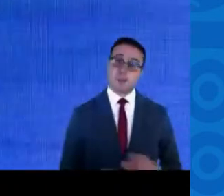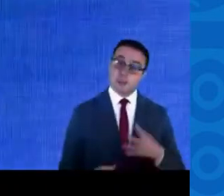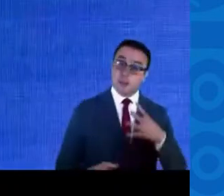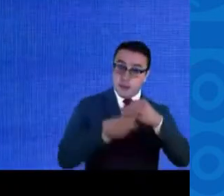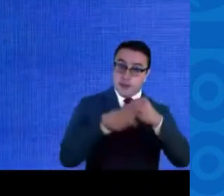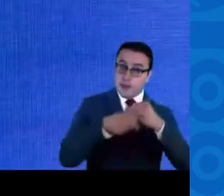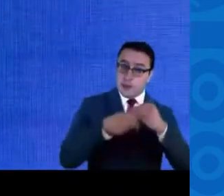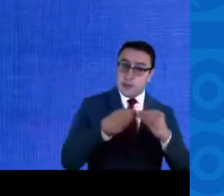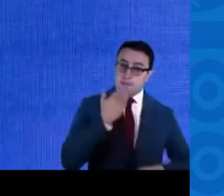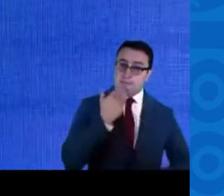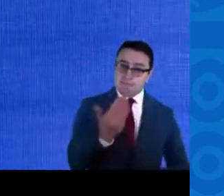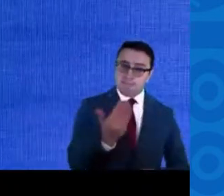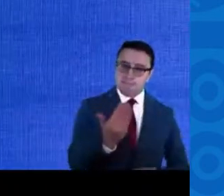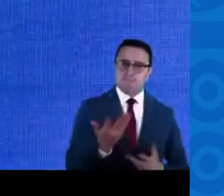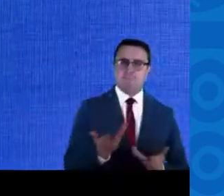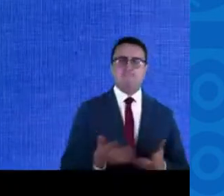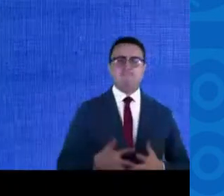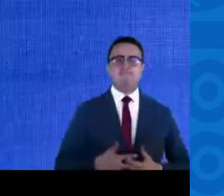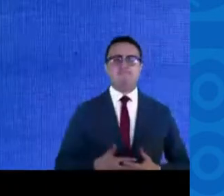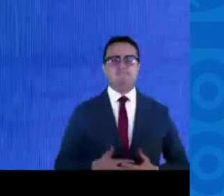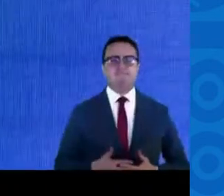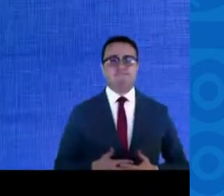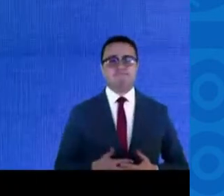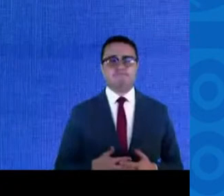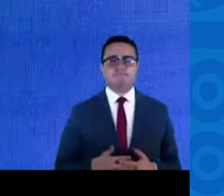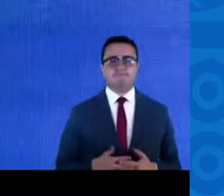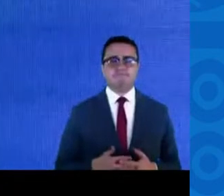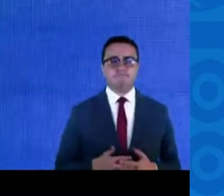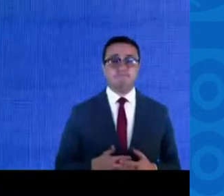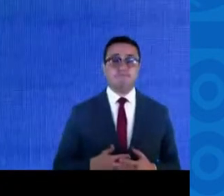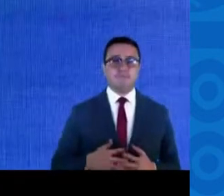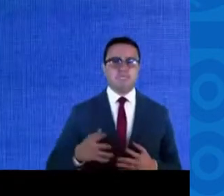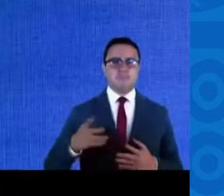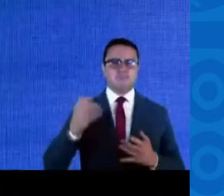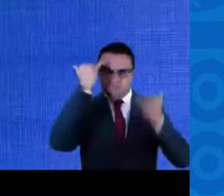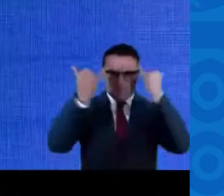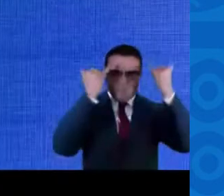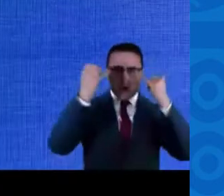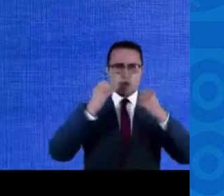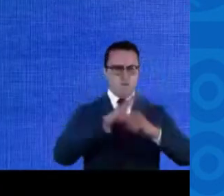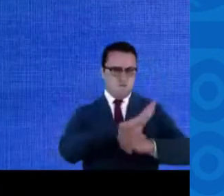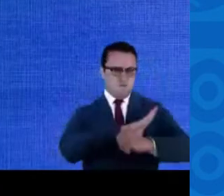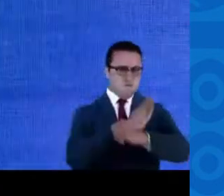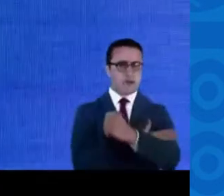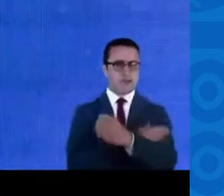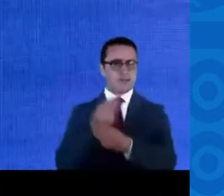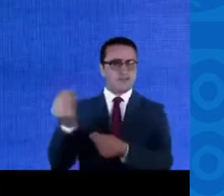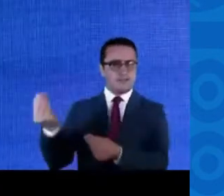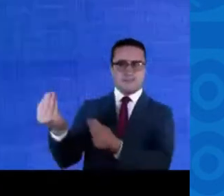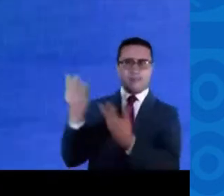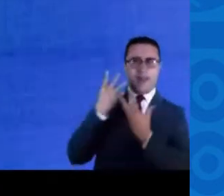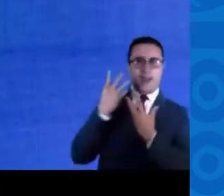to, these days. In that same regard, we thank